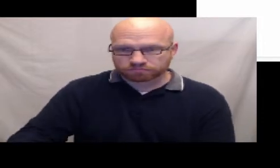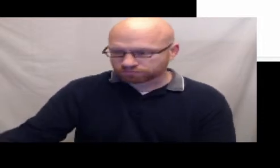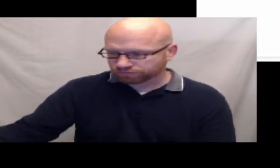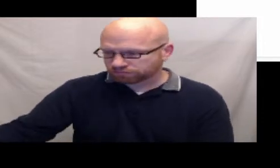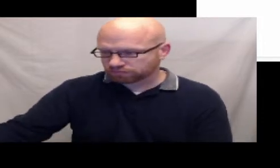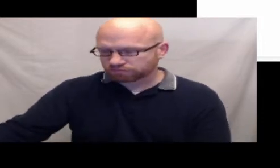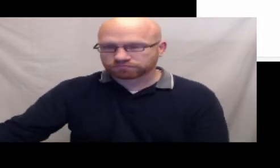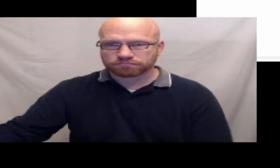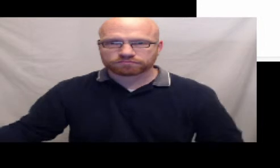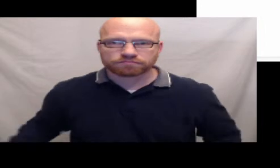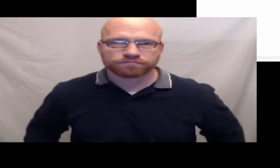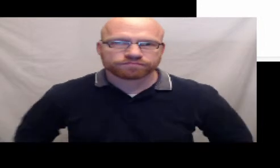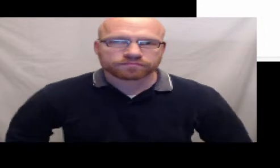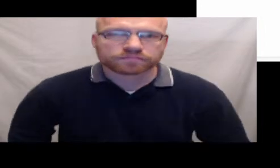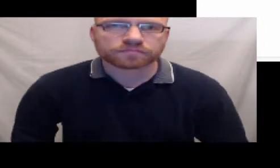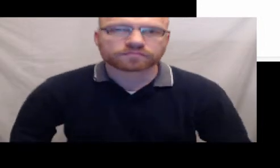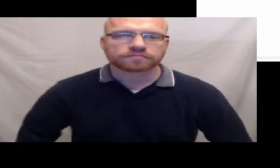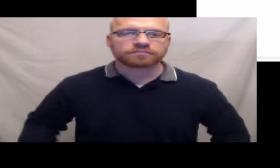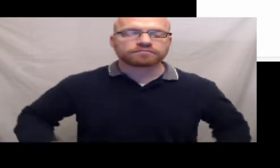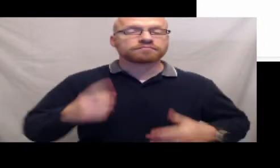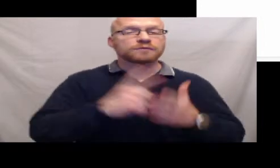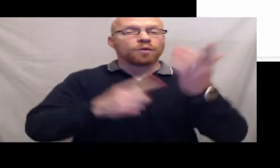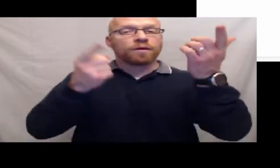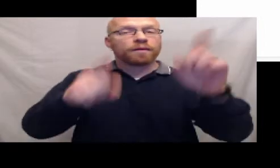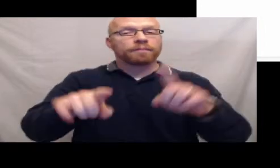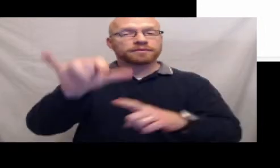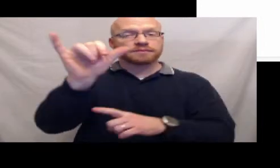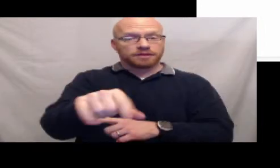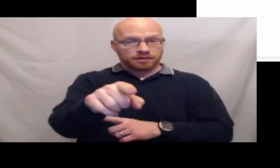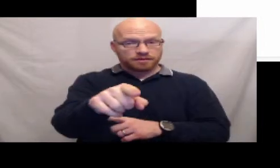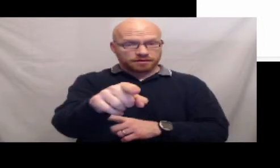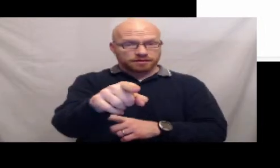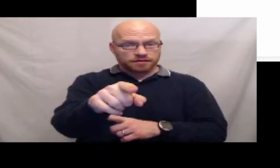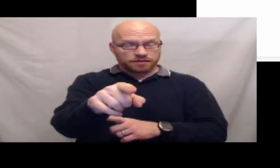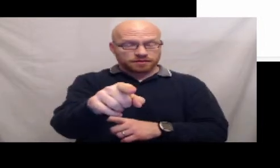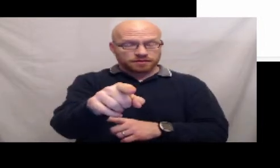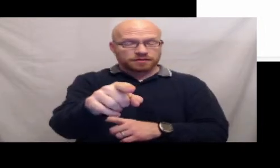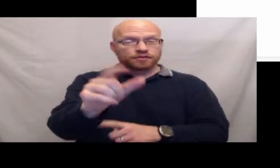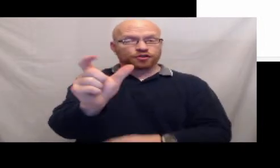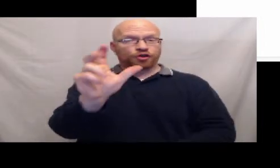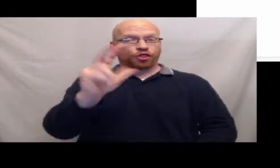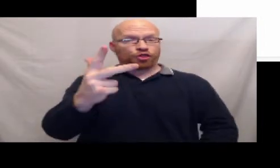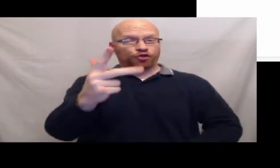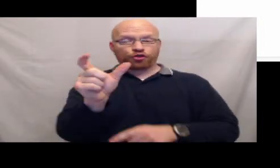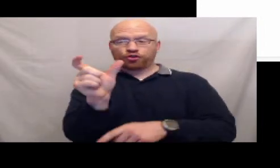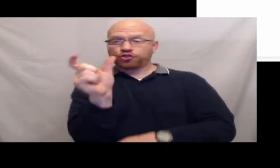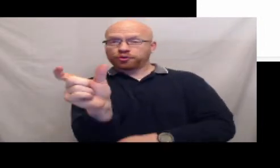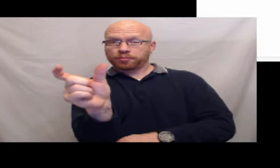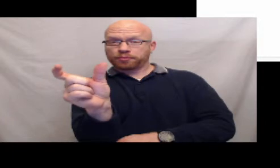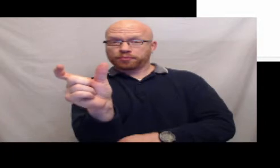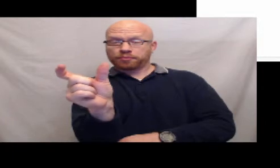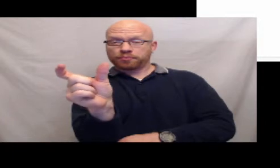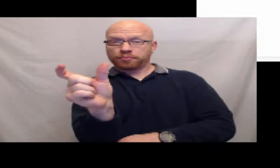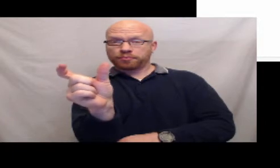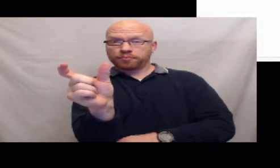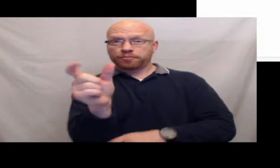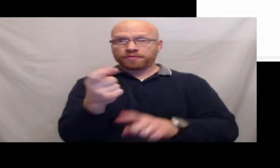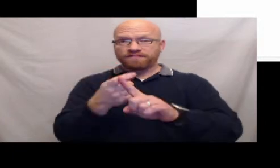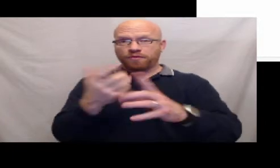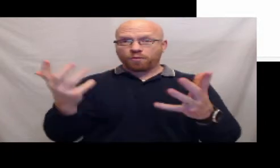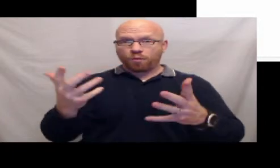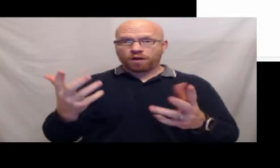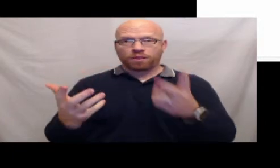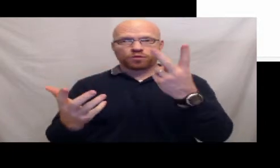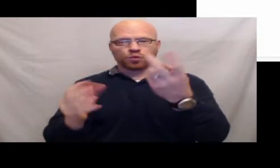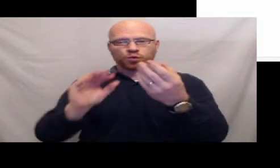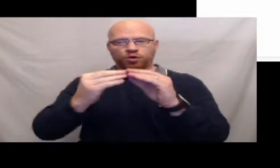So now As we look at our third term,